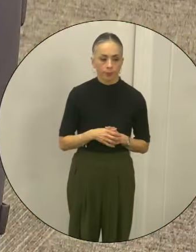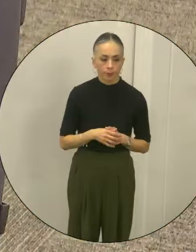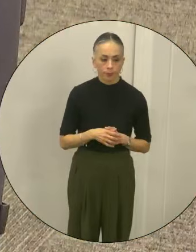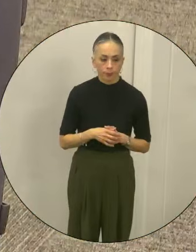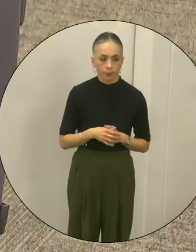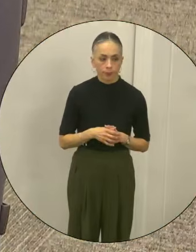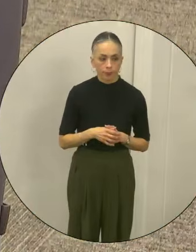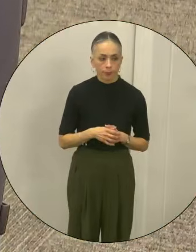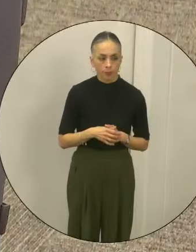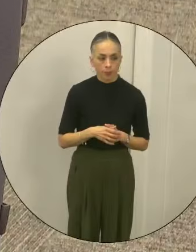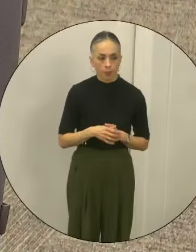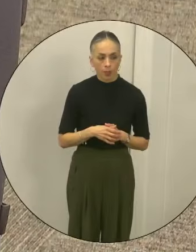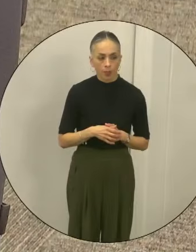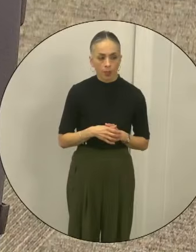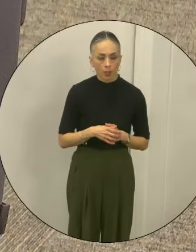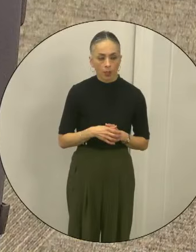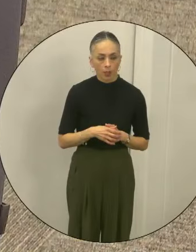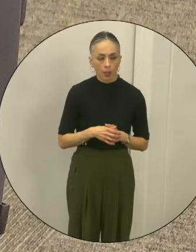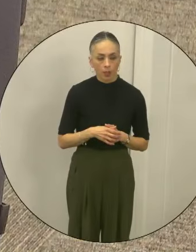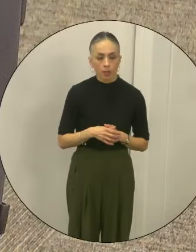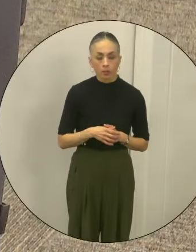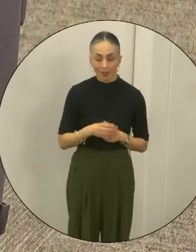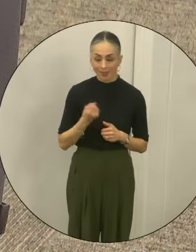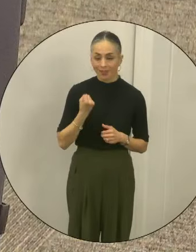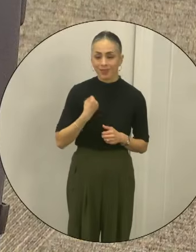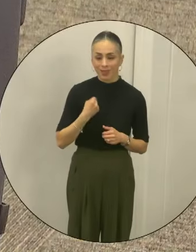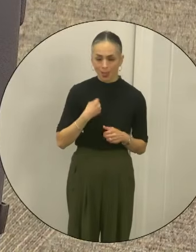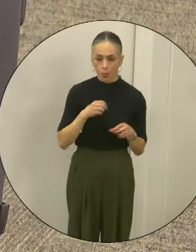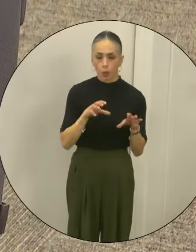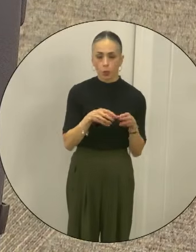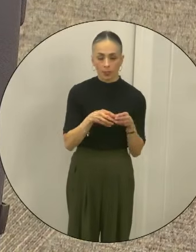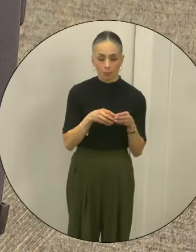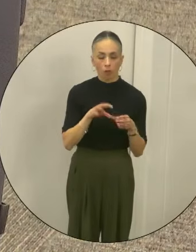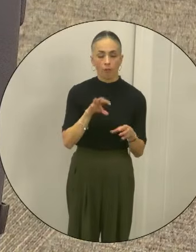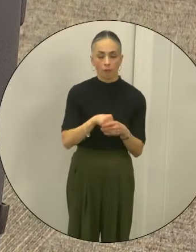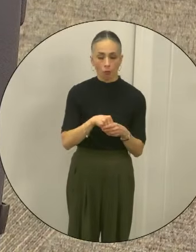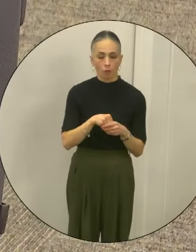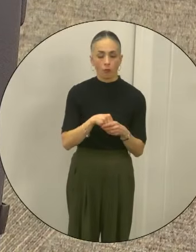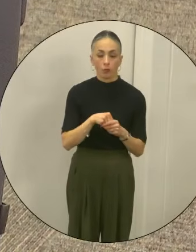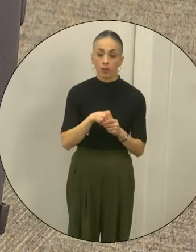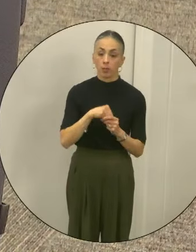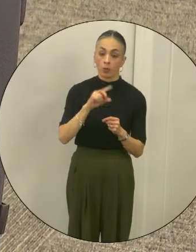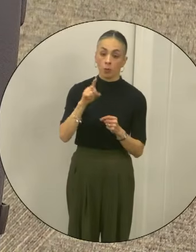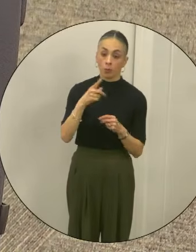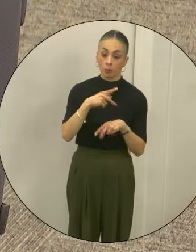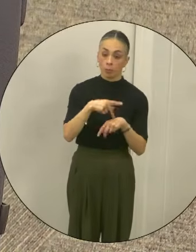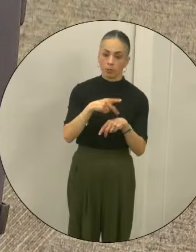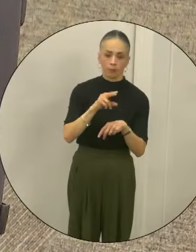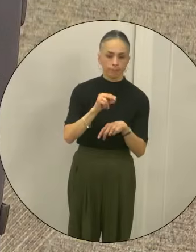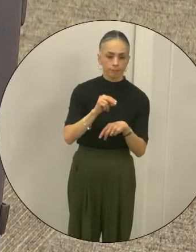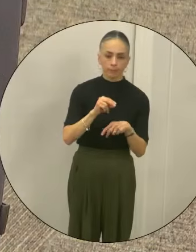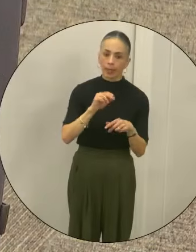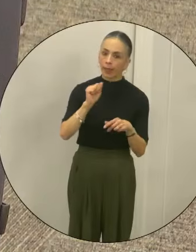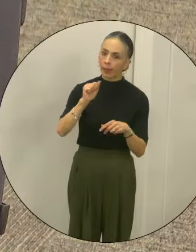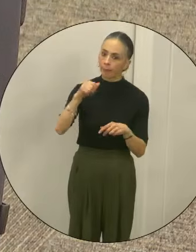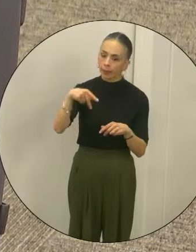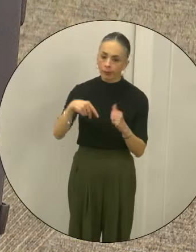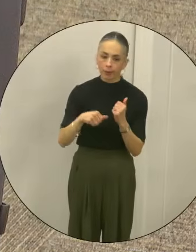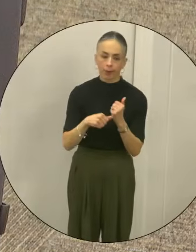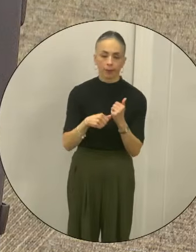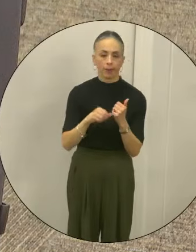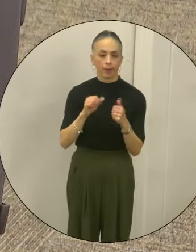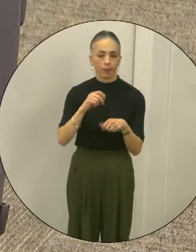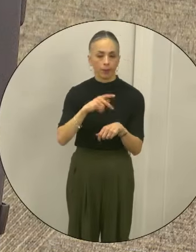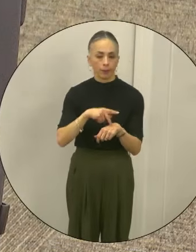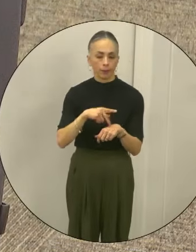apologize for not being specific. So absolutely the gang units are involved, and it's not just the principal, it's the principal, the AP, the